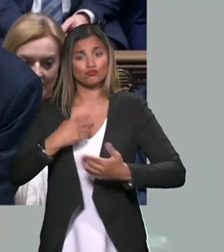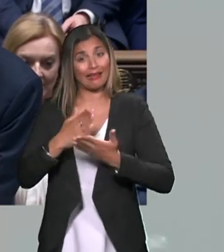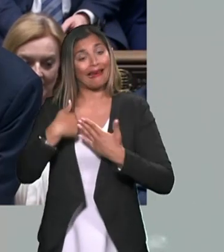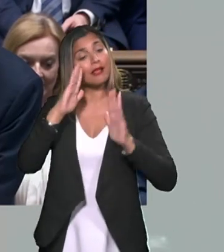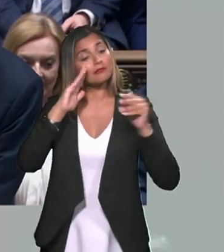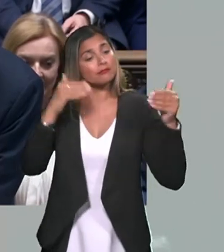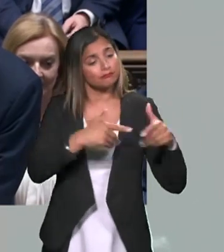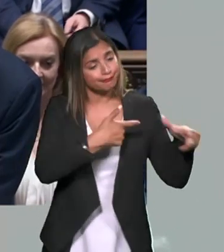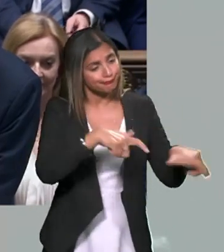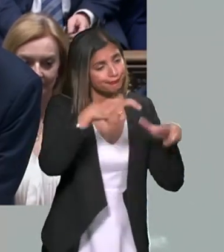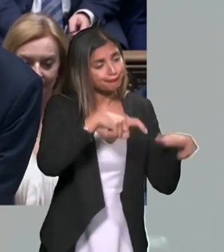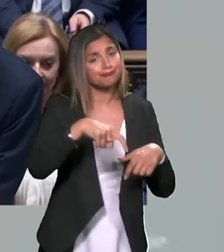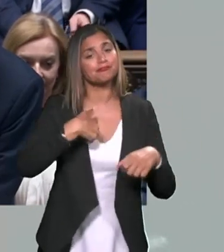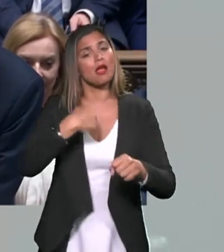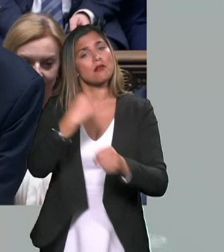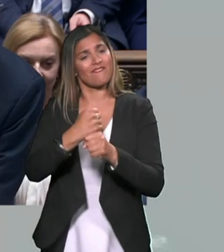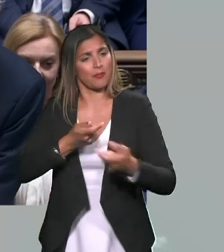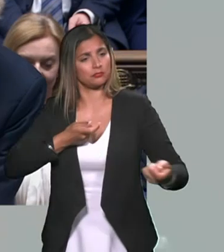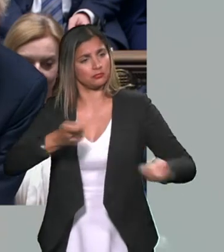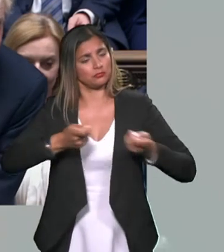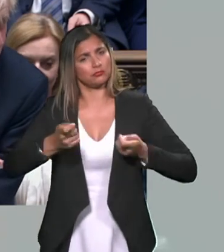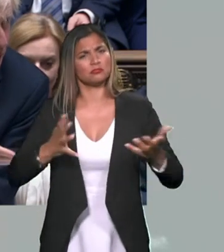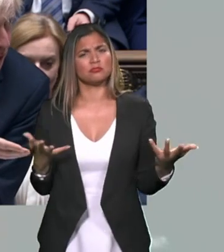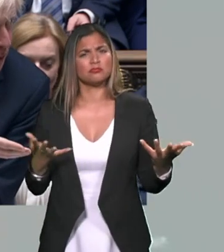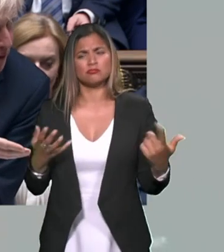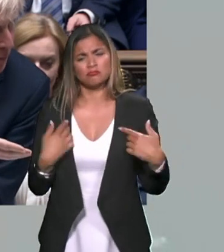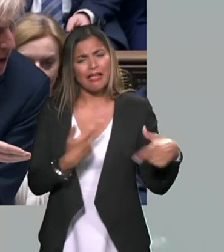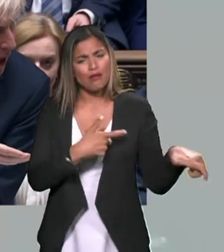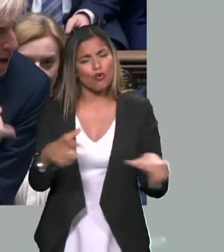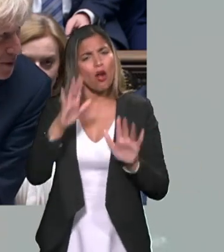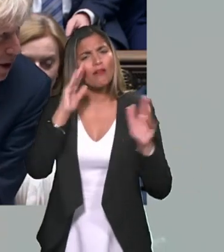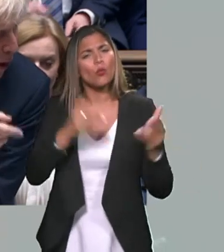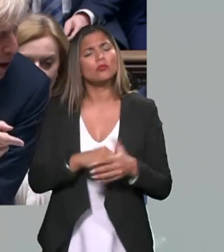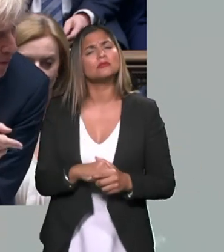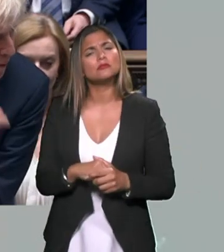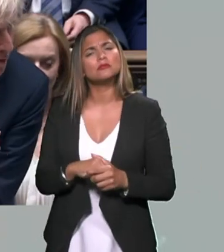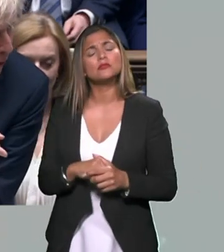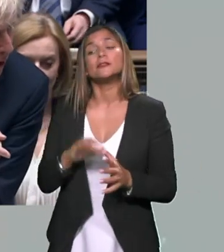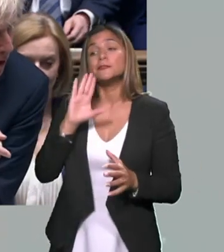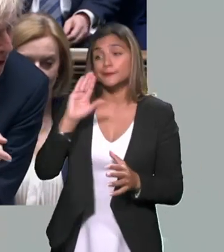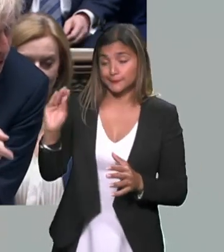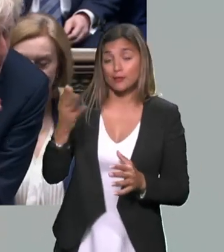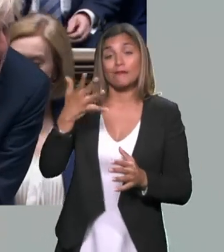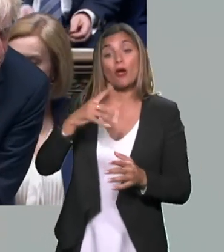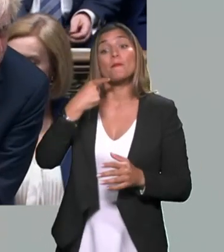government of the country. And as I've just told you, Mr. Speaker,